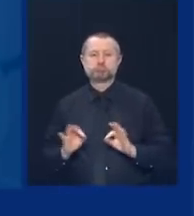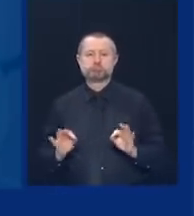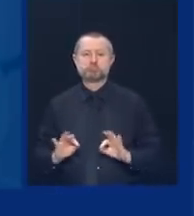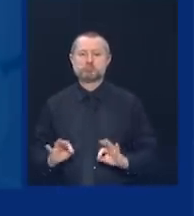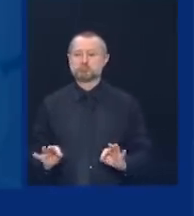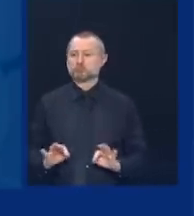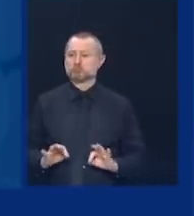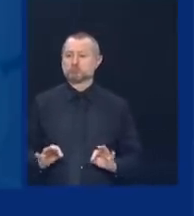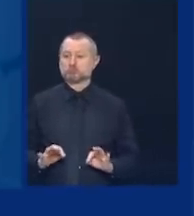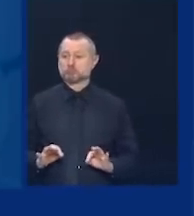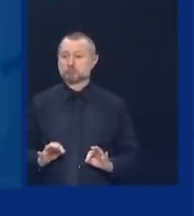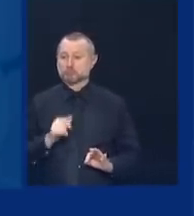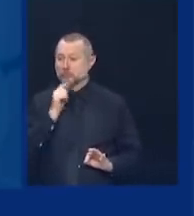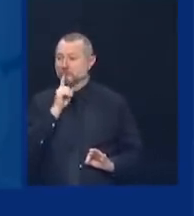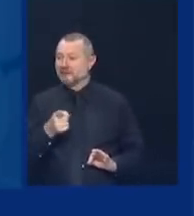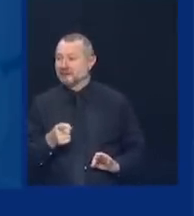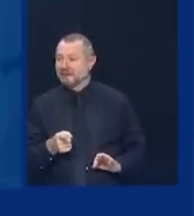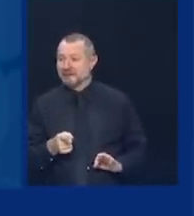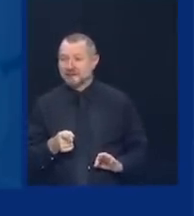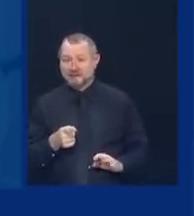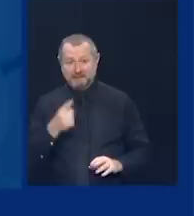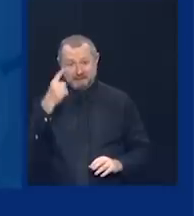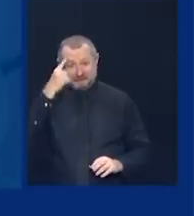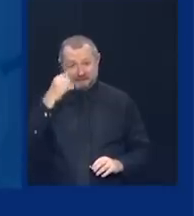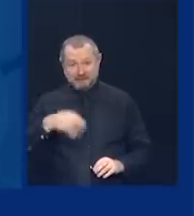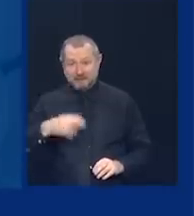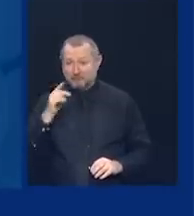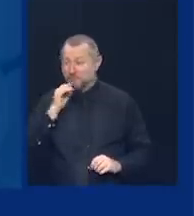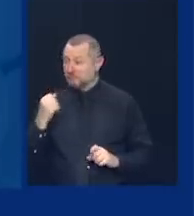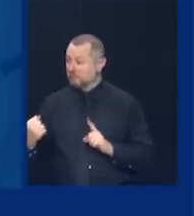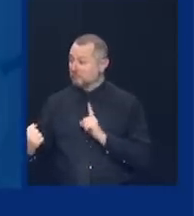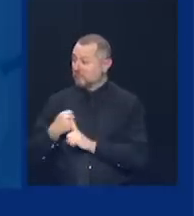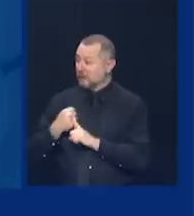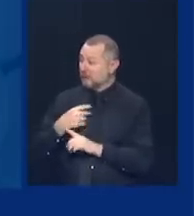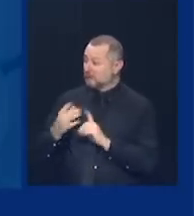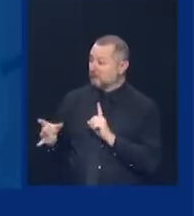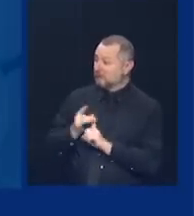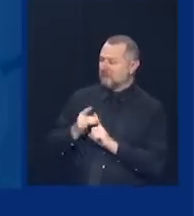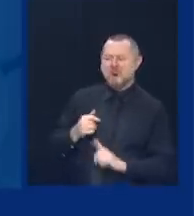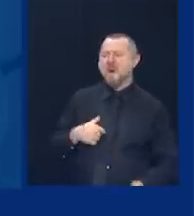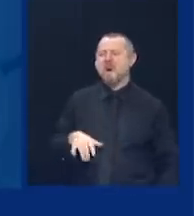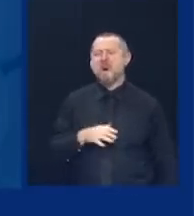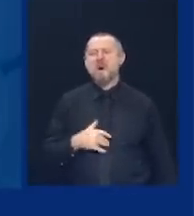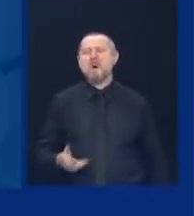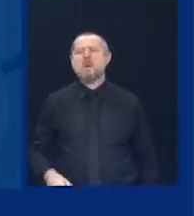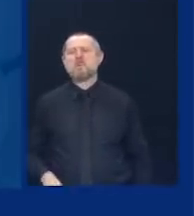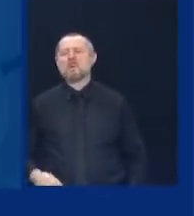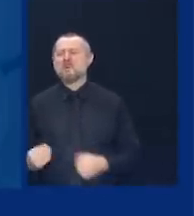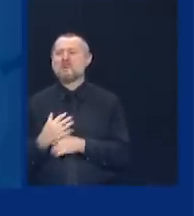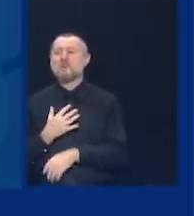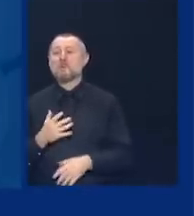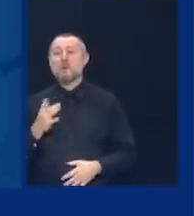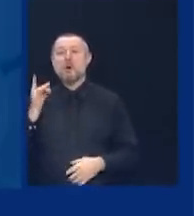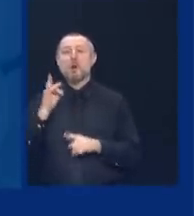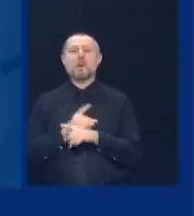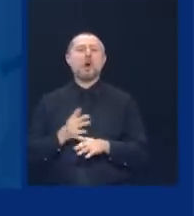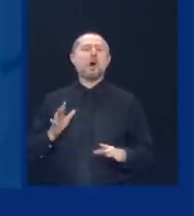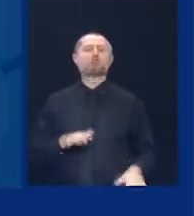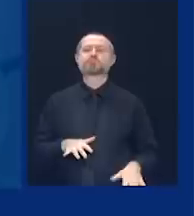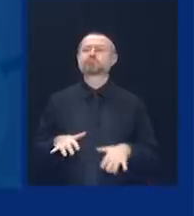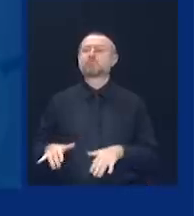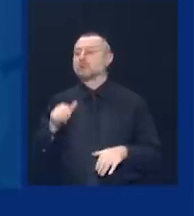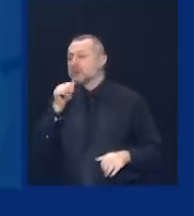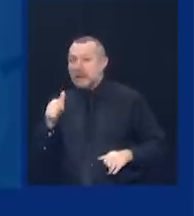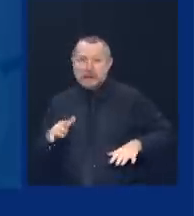or a real probability 8 months ago. And they didn't take the